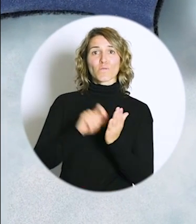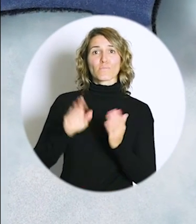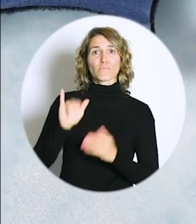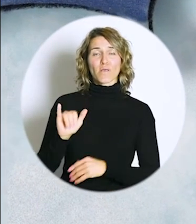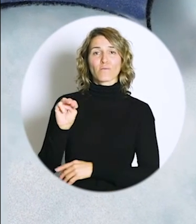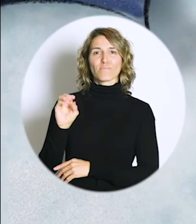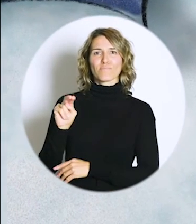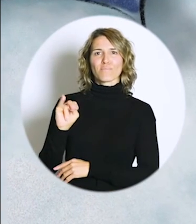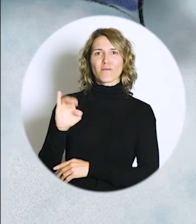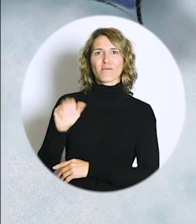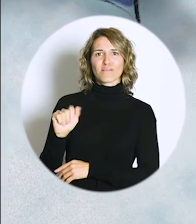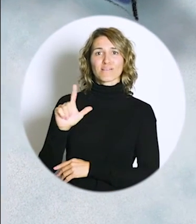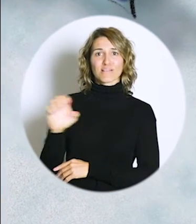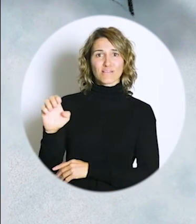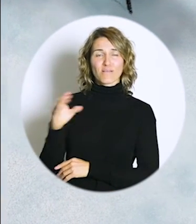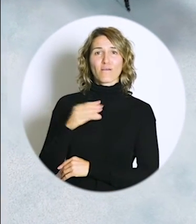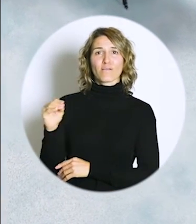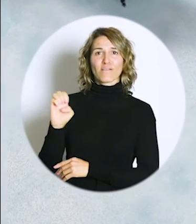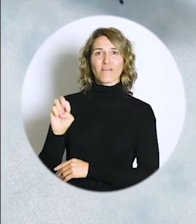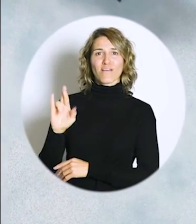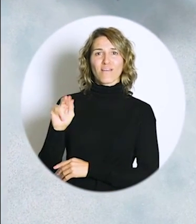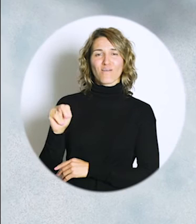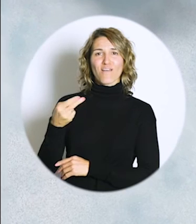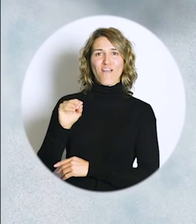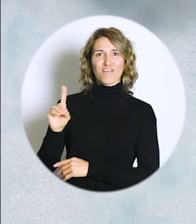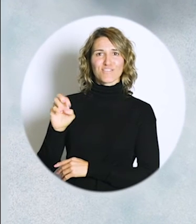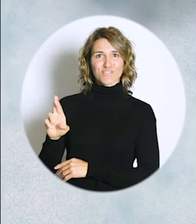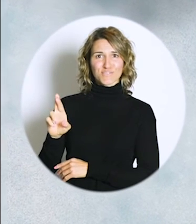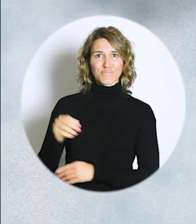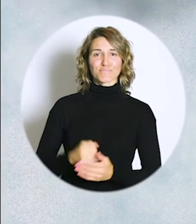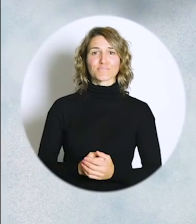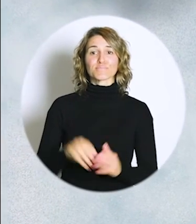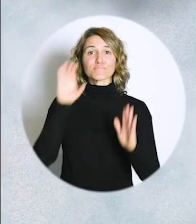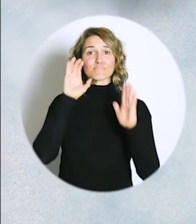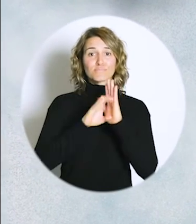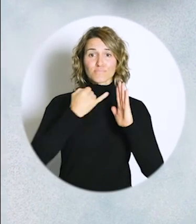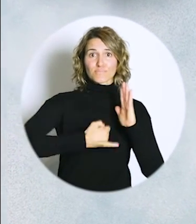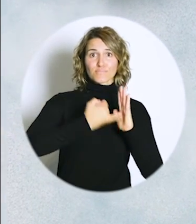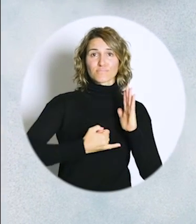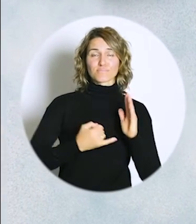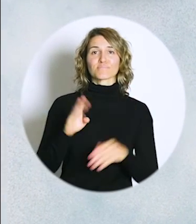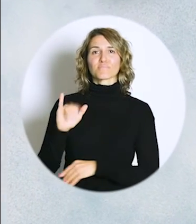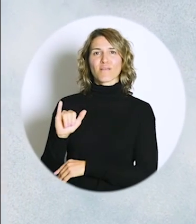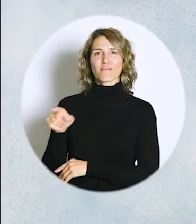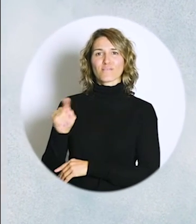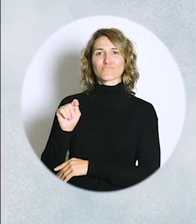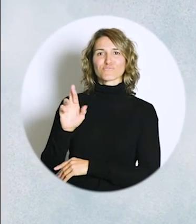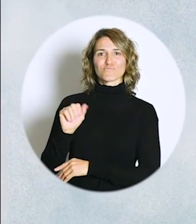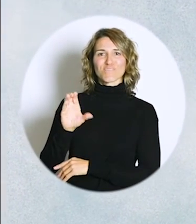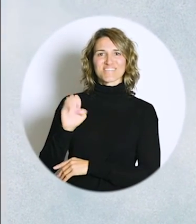Written by Monica Lee and Aaron Hodder Illustrated and animated by Tracy Hayes